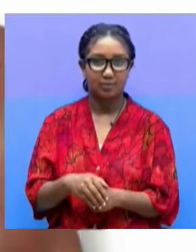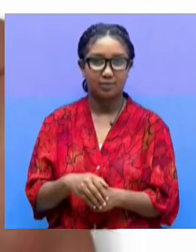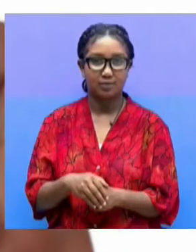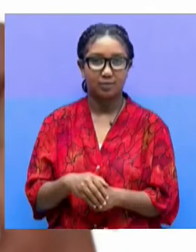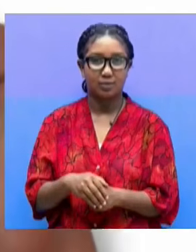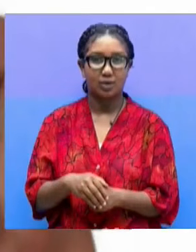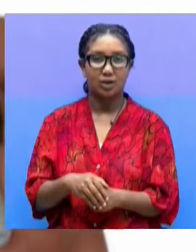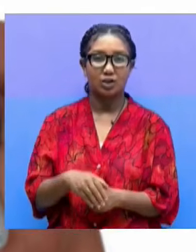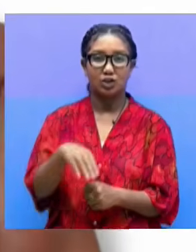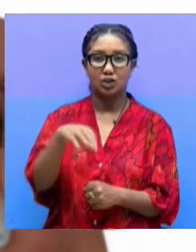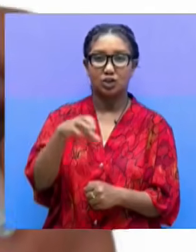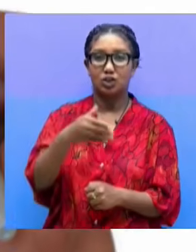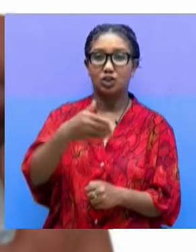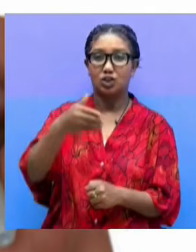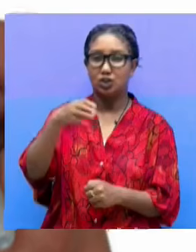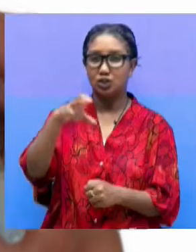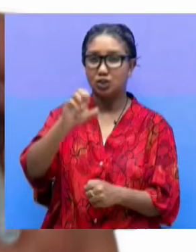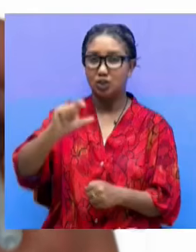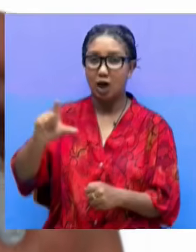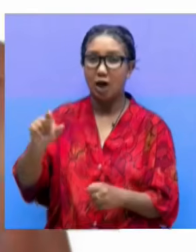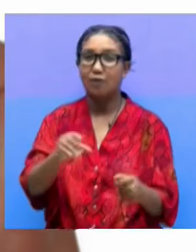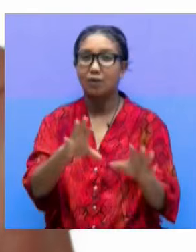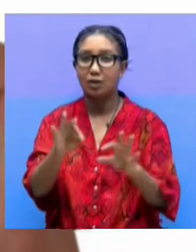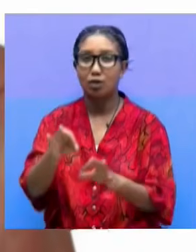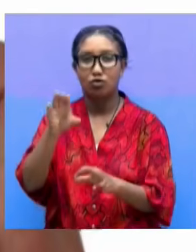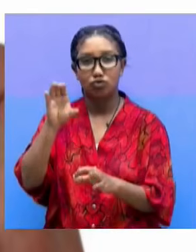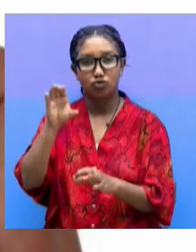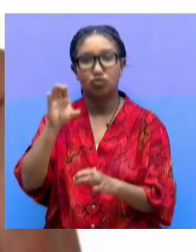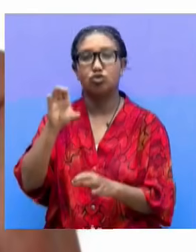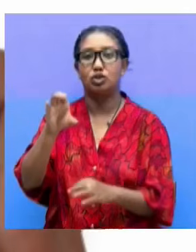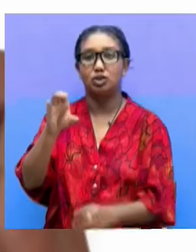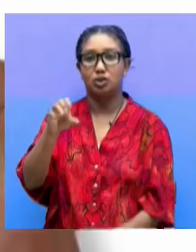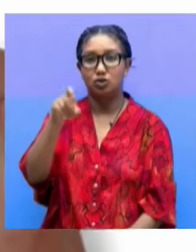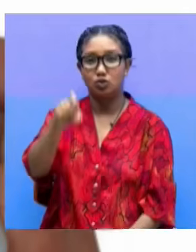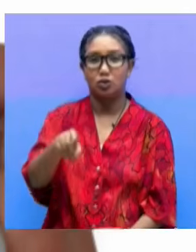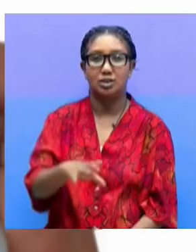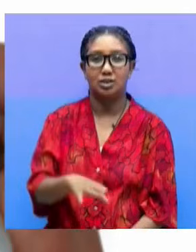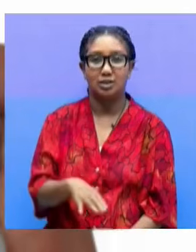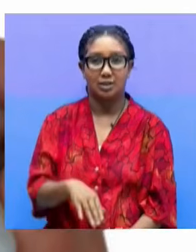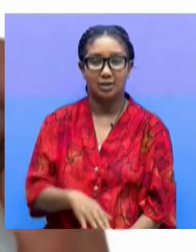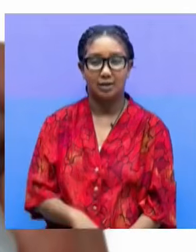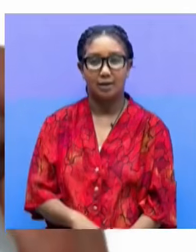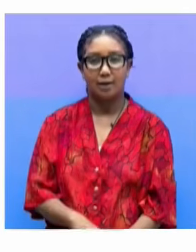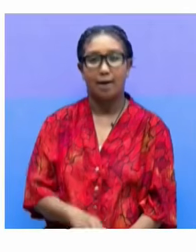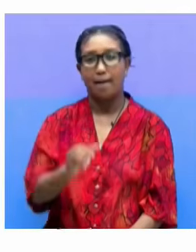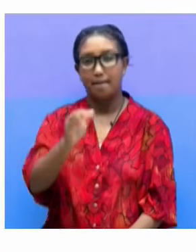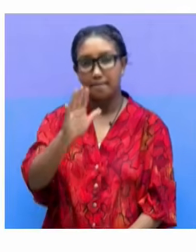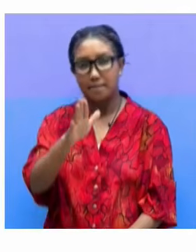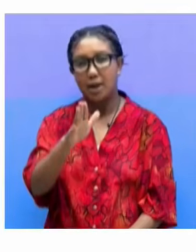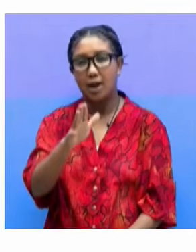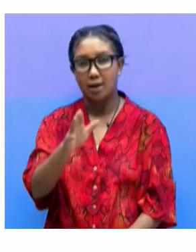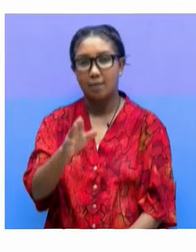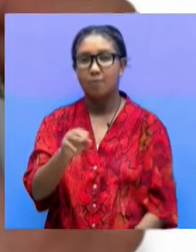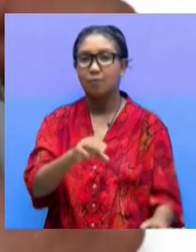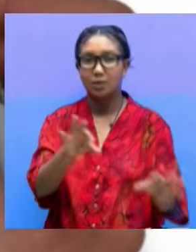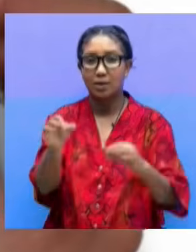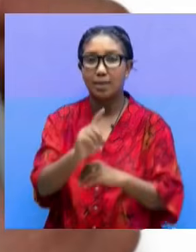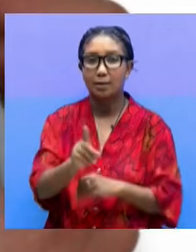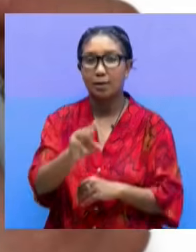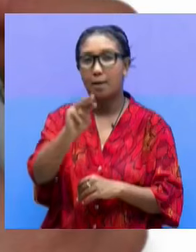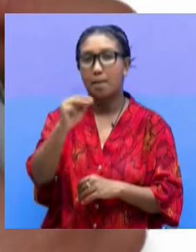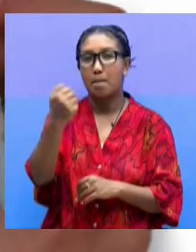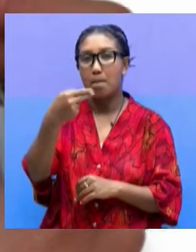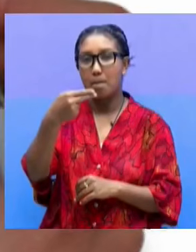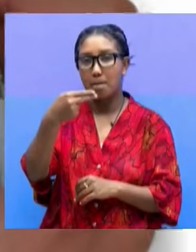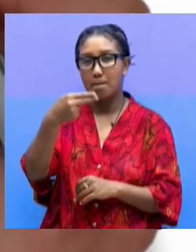Instead of shall, we say what? Should. Wonderful. Instead of may, we say